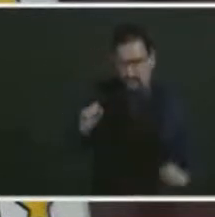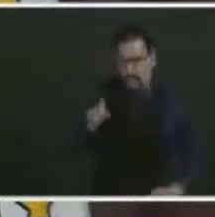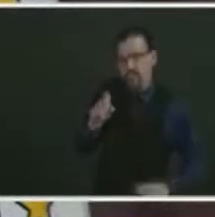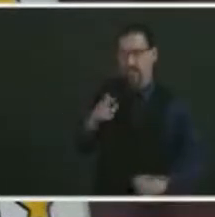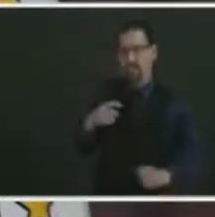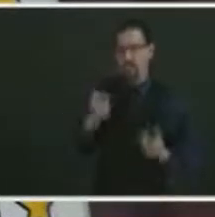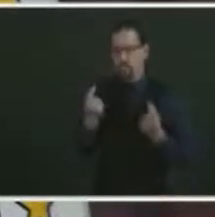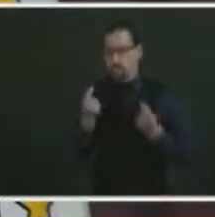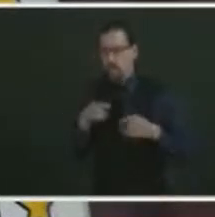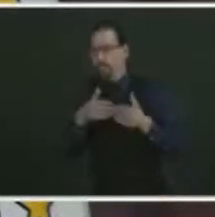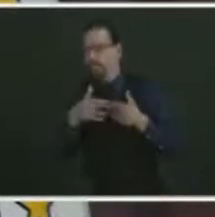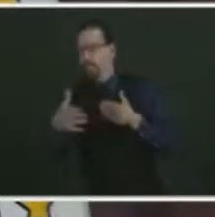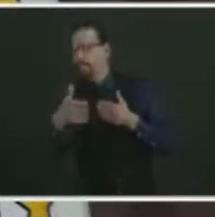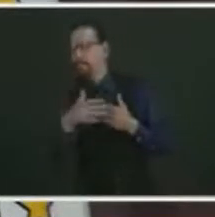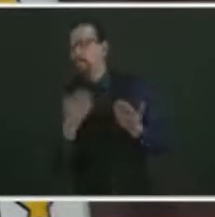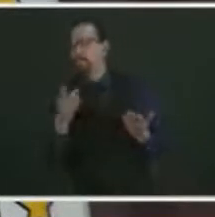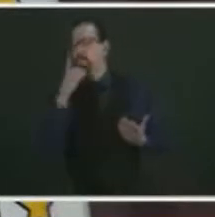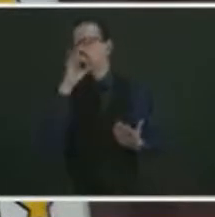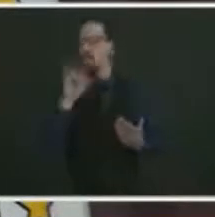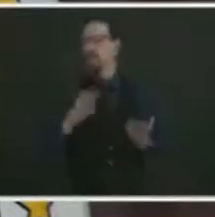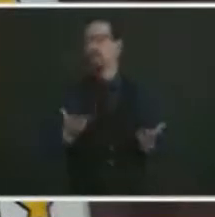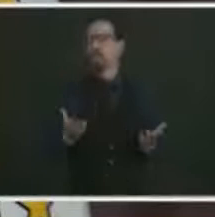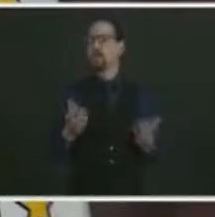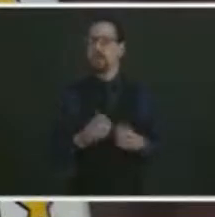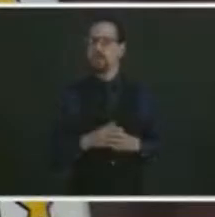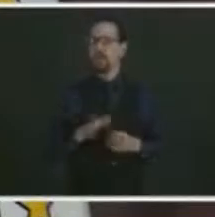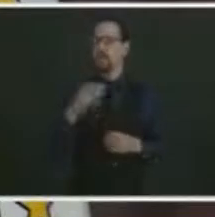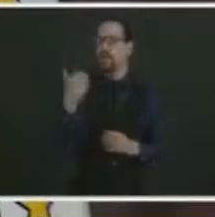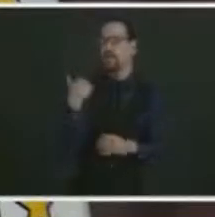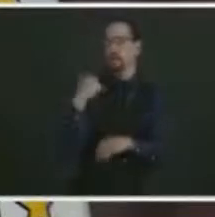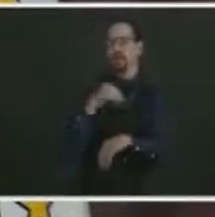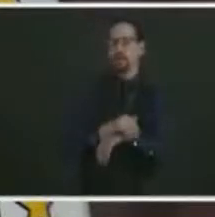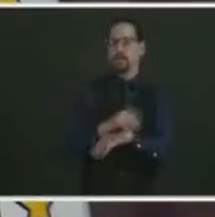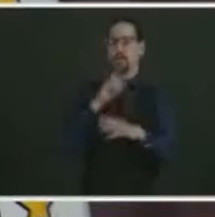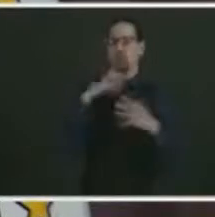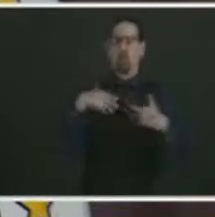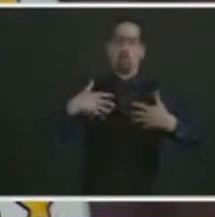safe? Last night was an overwhelmingly peaceful night.